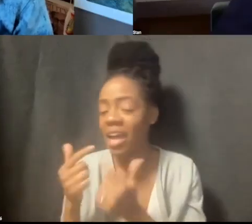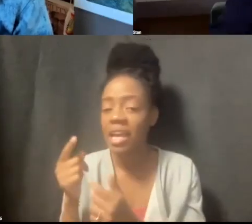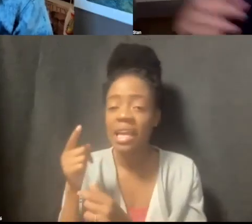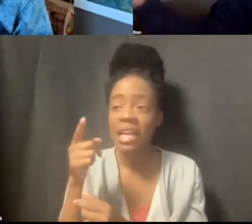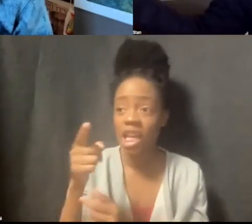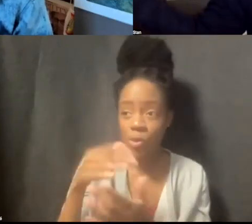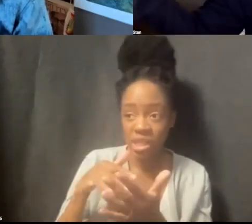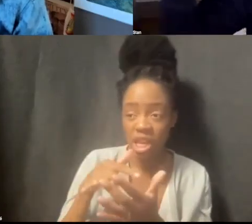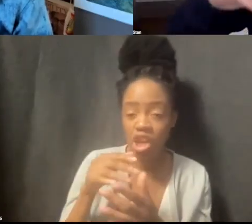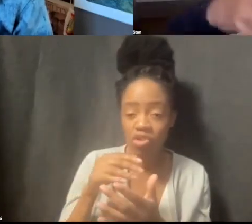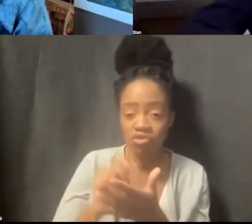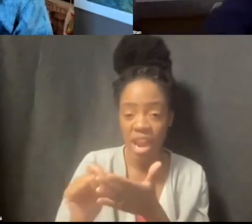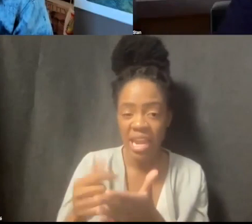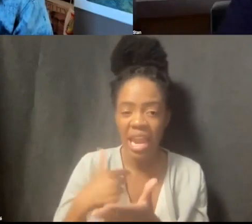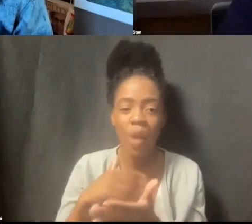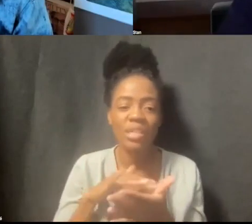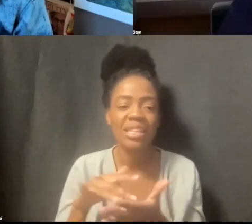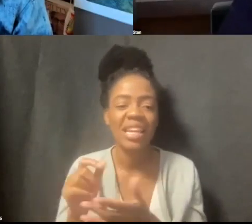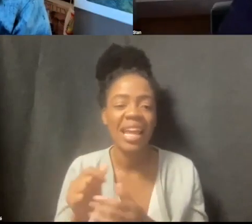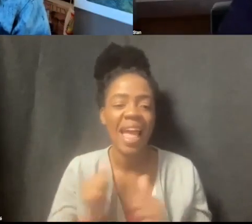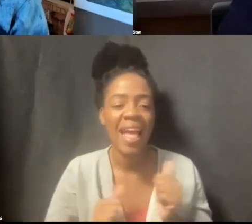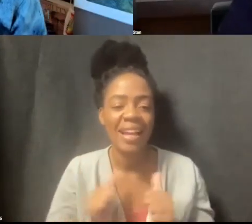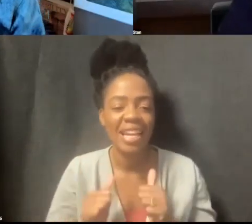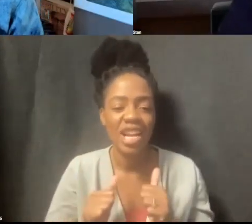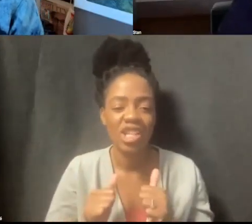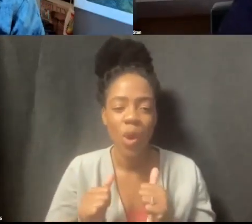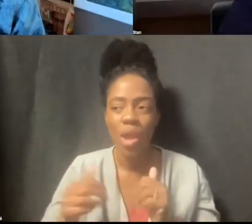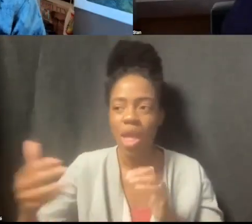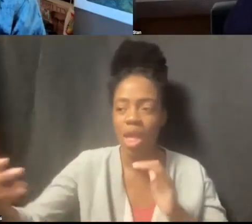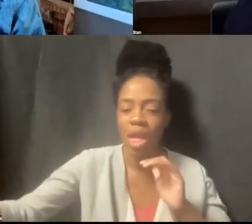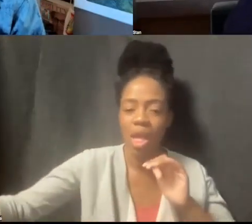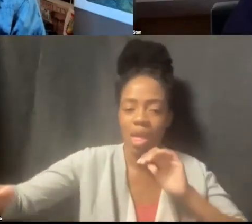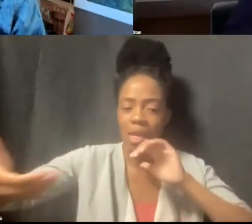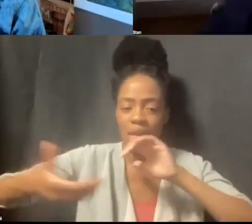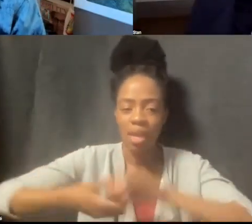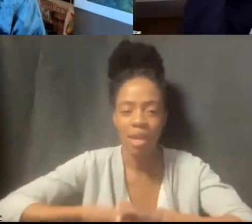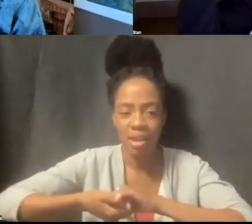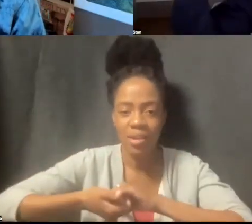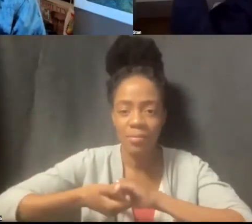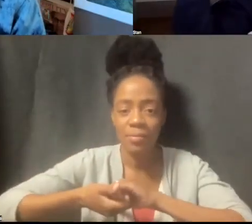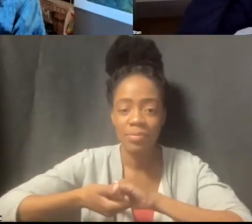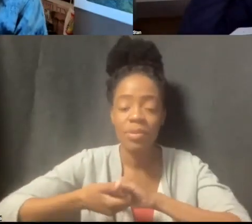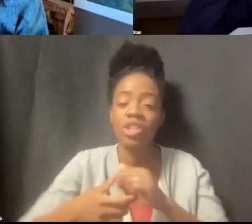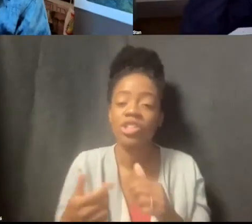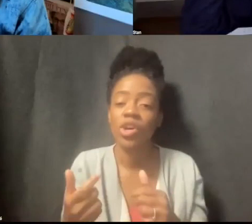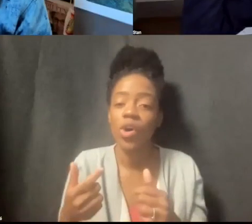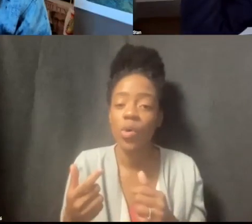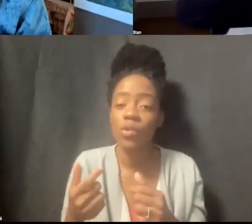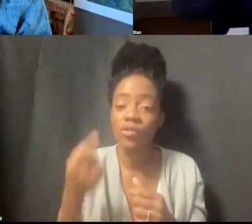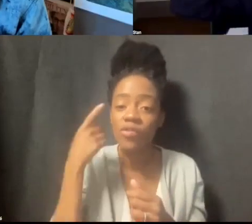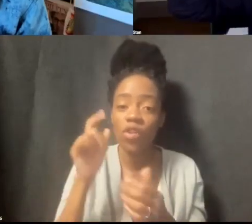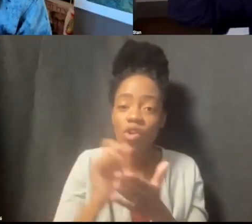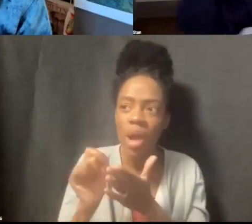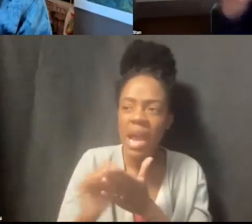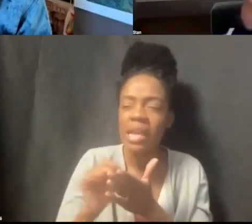studying acting. We kind of brought both those disciplines together. Right. So when we first started writing, I would always be about what is the